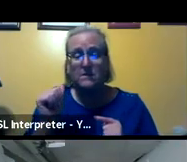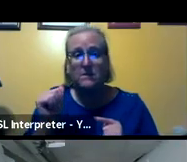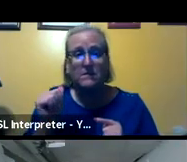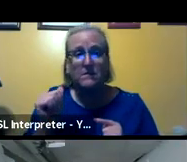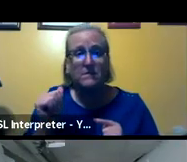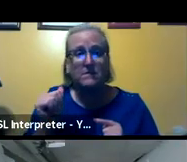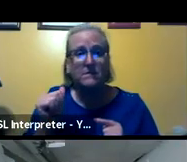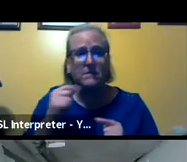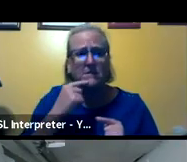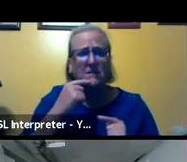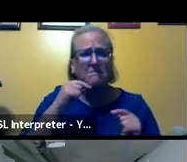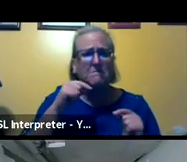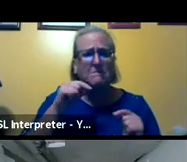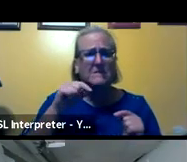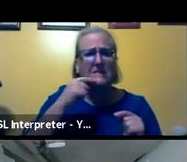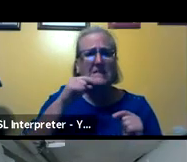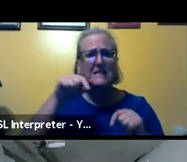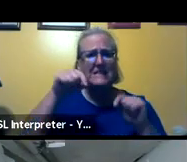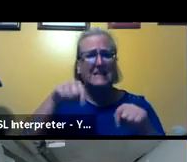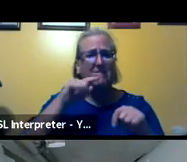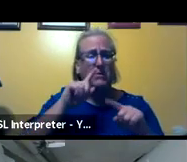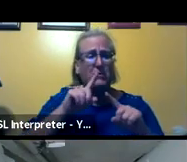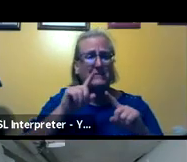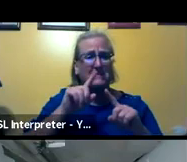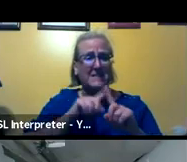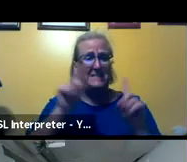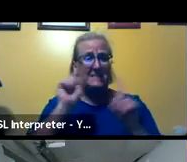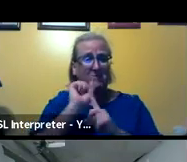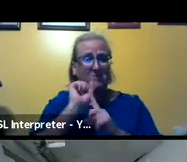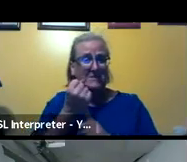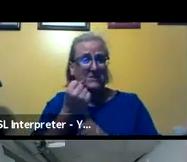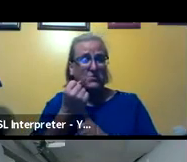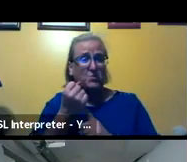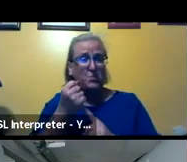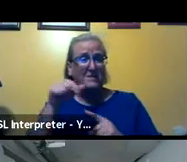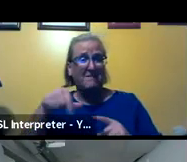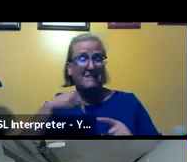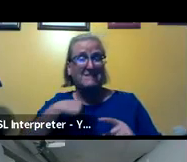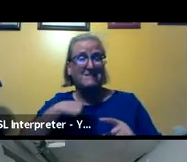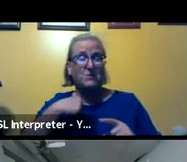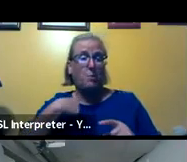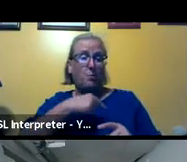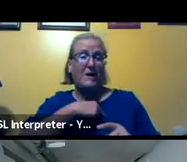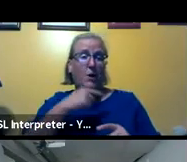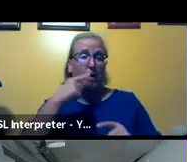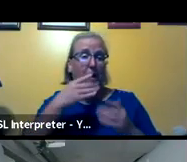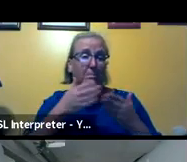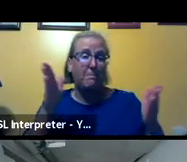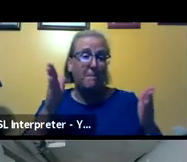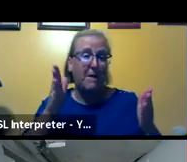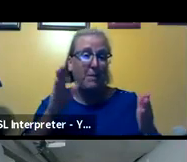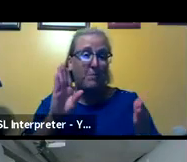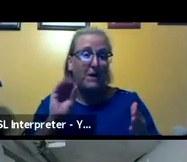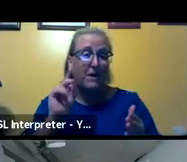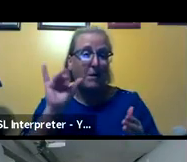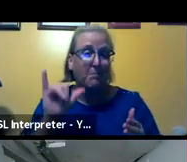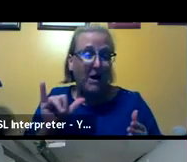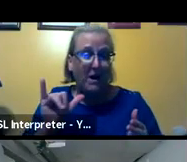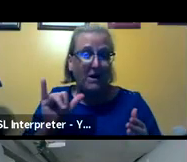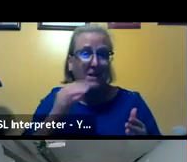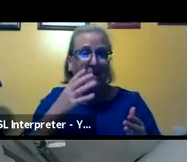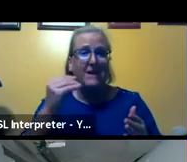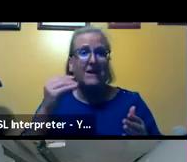Businesses that are somewhat in different situations than we are as a public body, and that businesses, I think, can, as conditions of